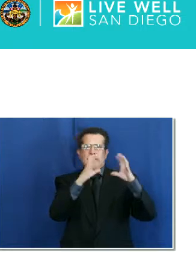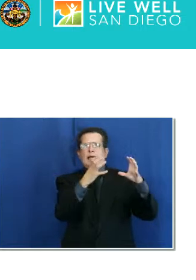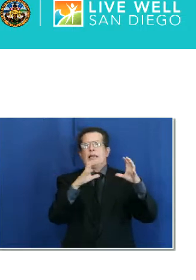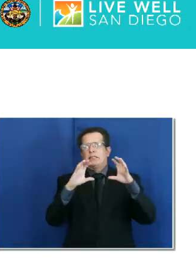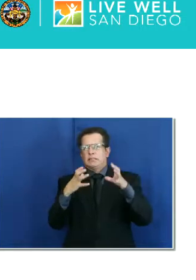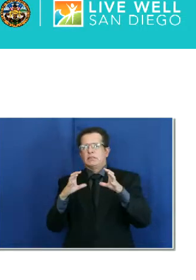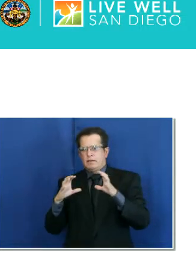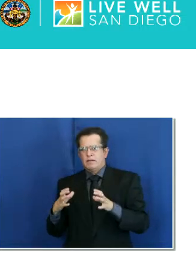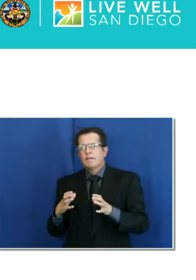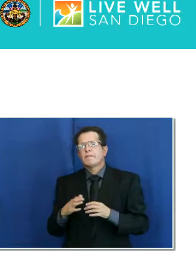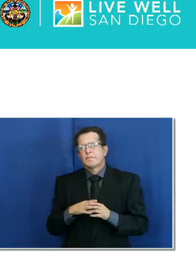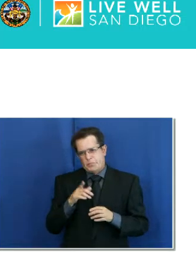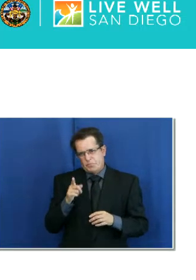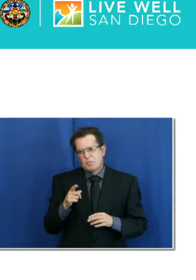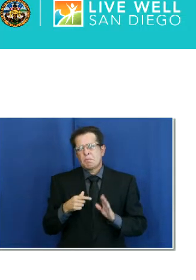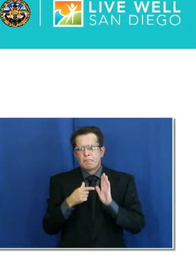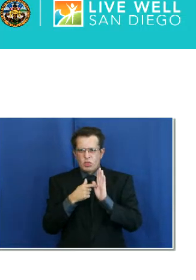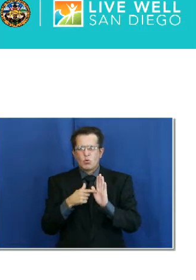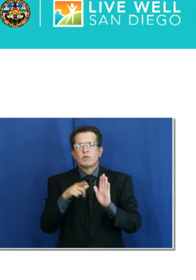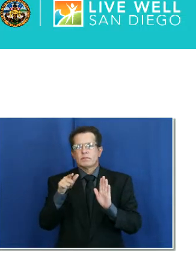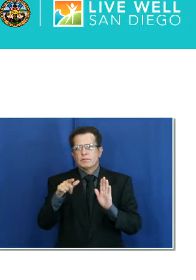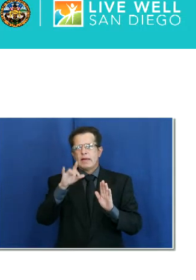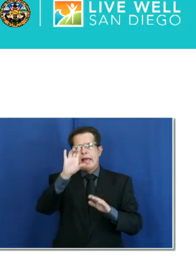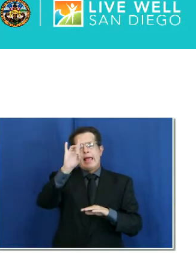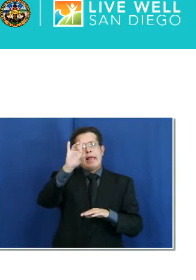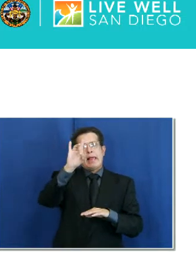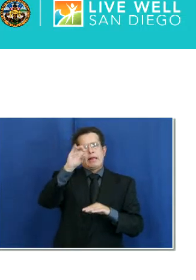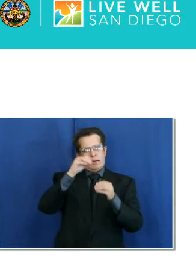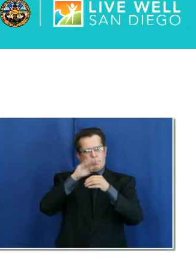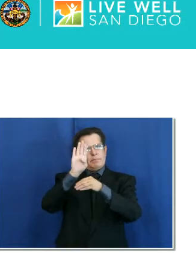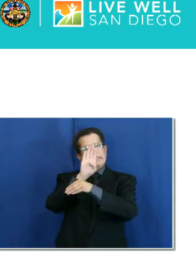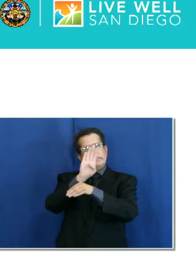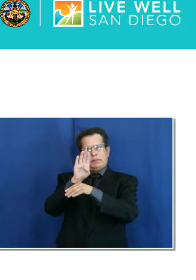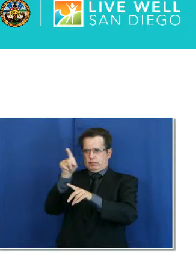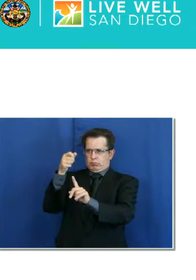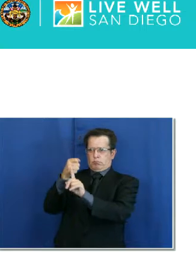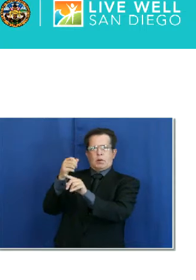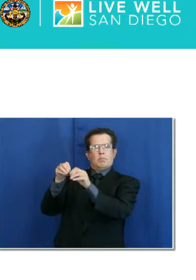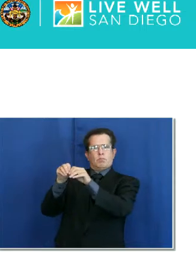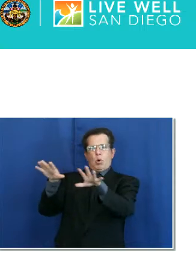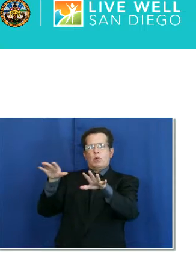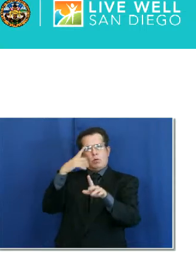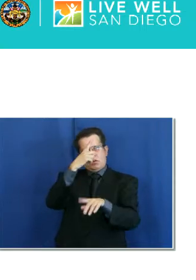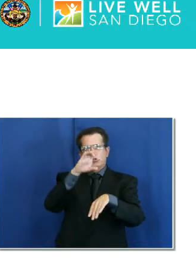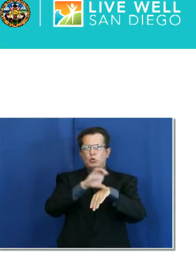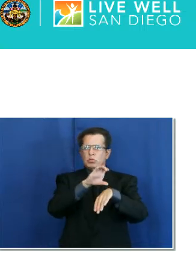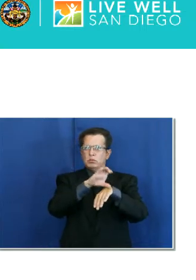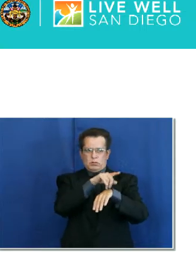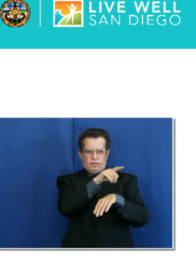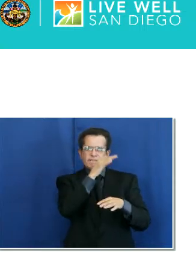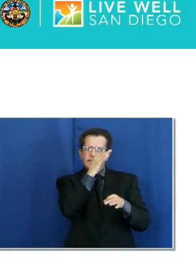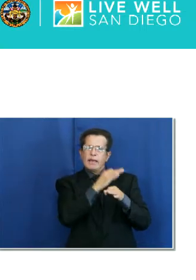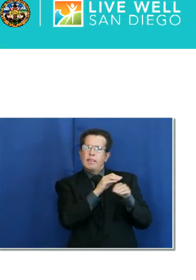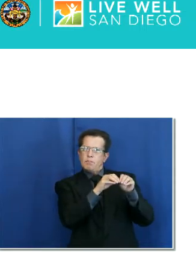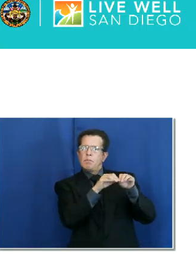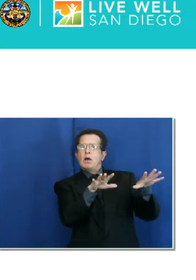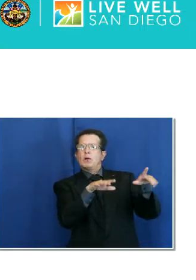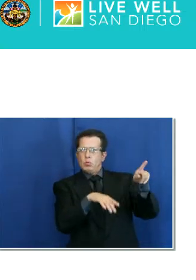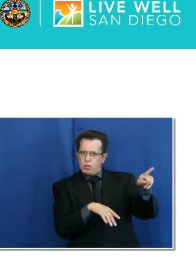Next slide. Which includes 8 outbreaks in businesses, 1 in a faith-based organization, 2